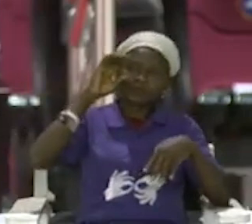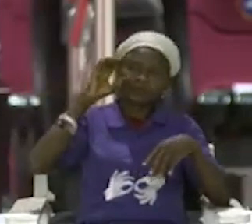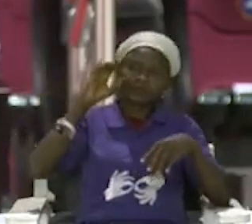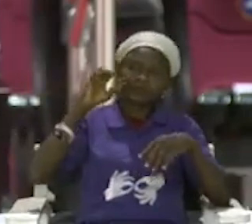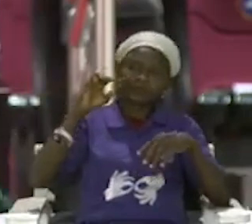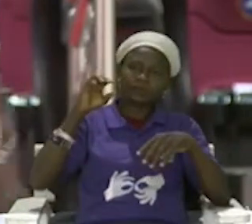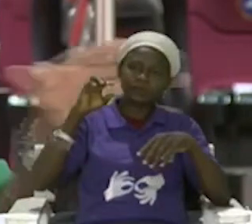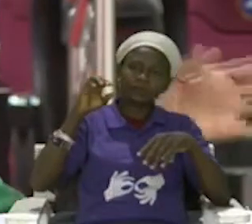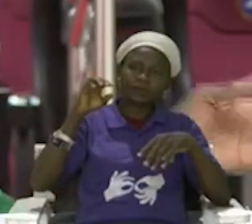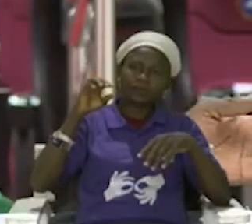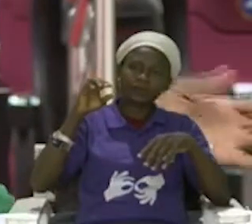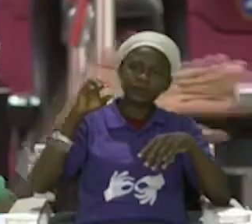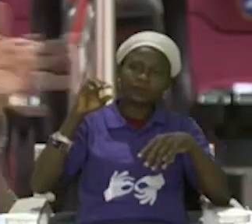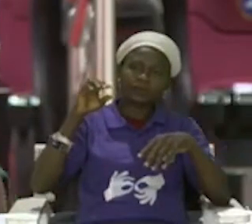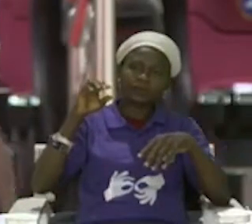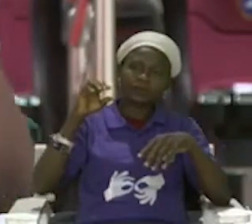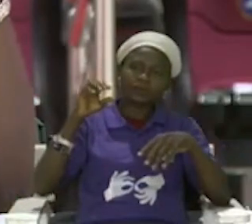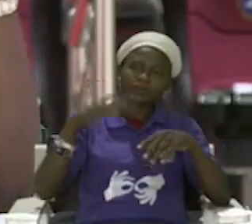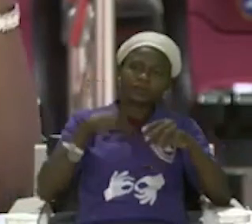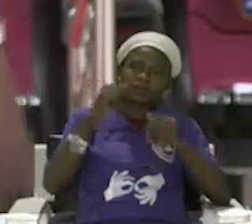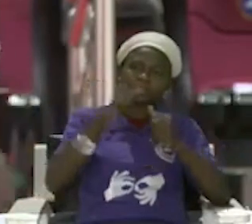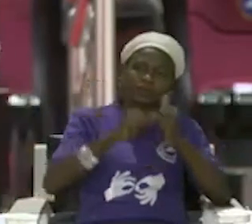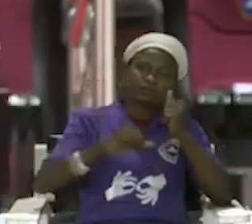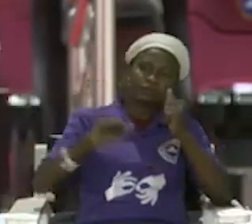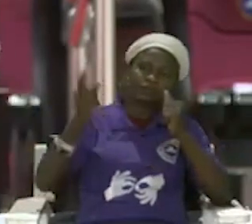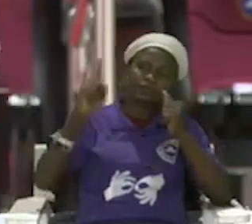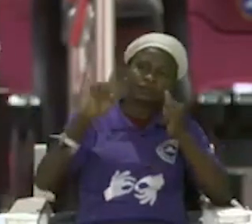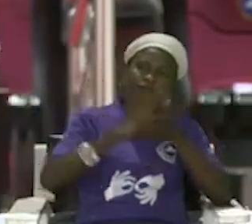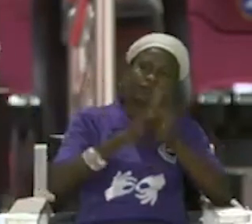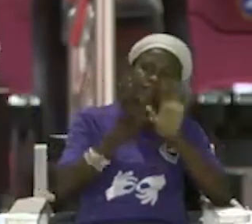and everywhere became light.